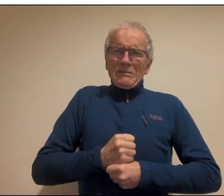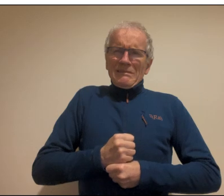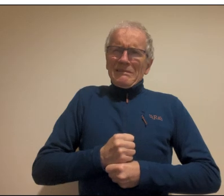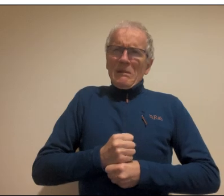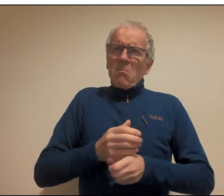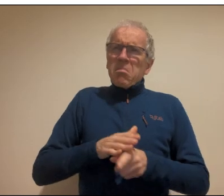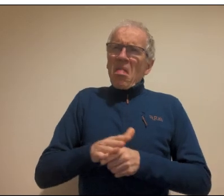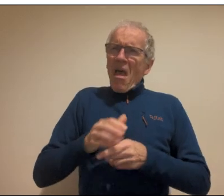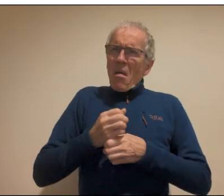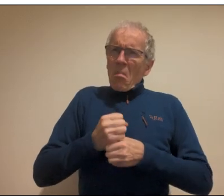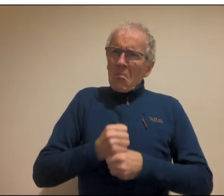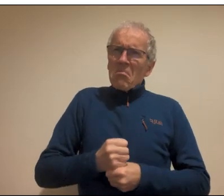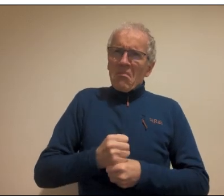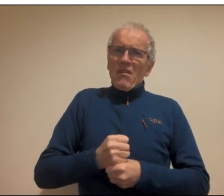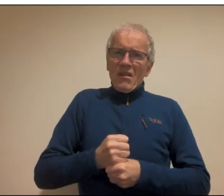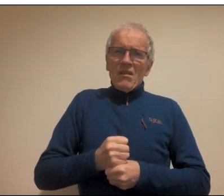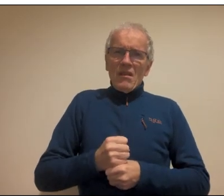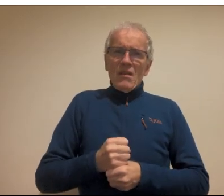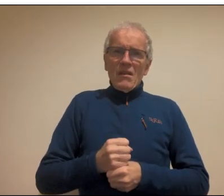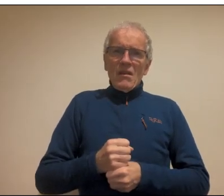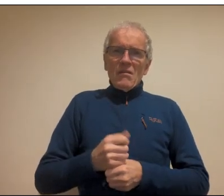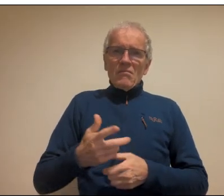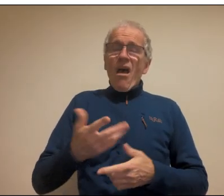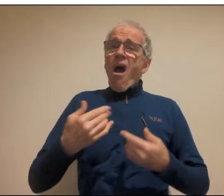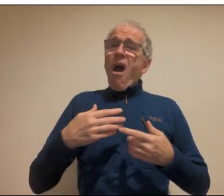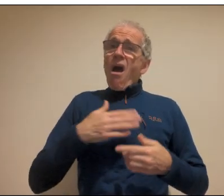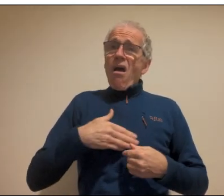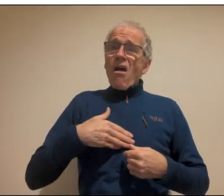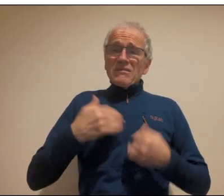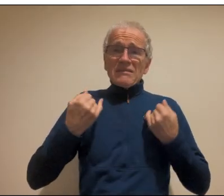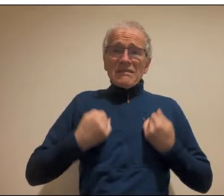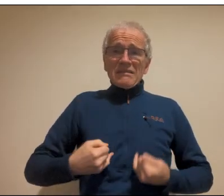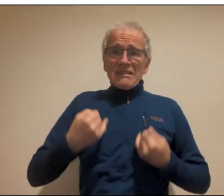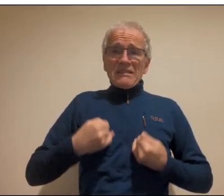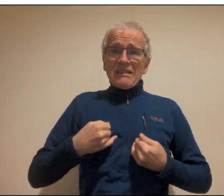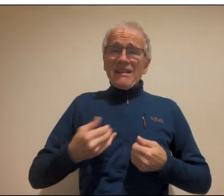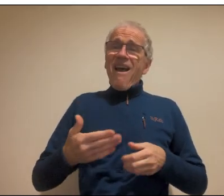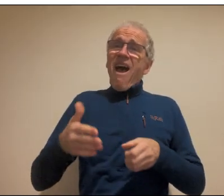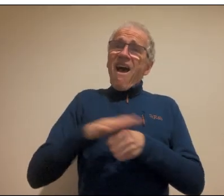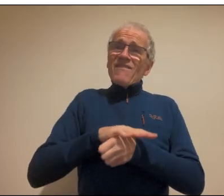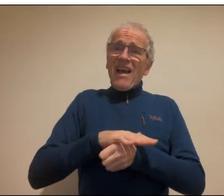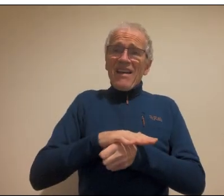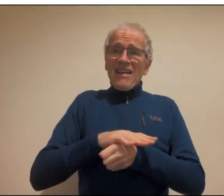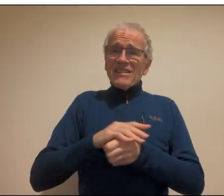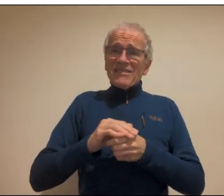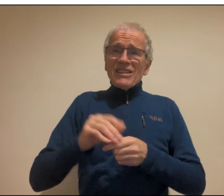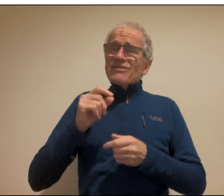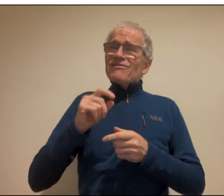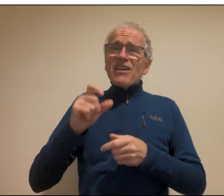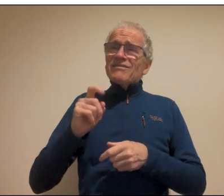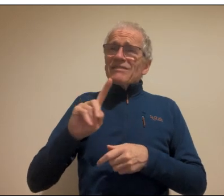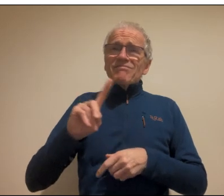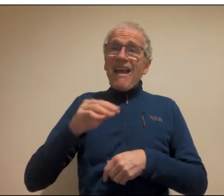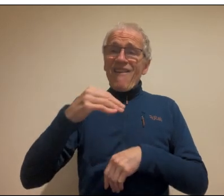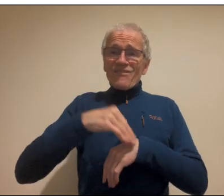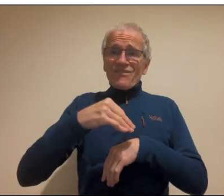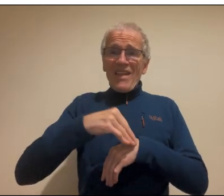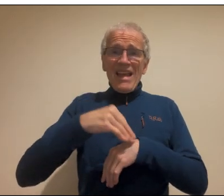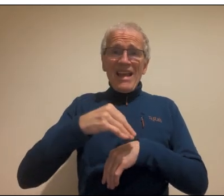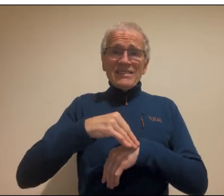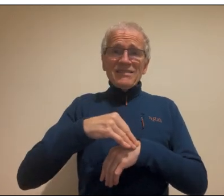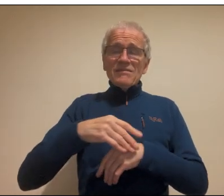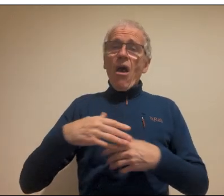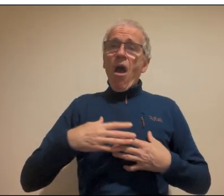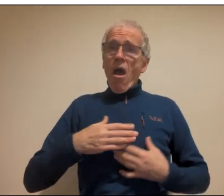Heart disease also covers conditions that affect your heart's muscle, valves, or cause abnormal